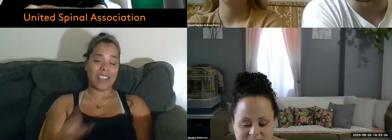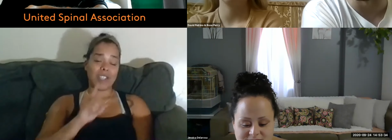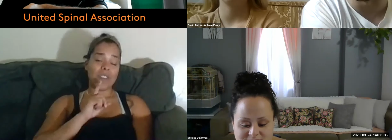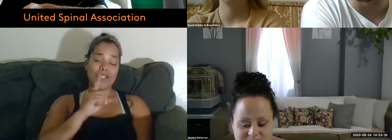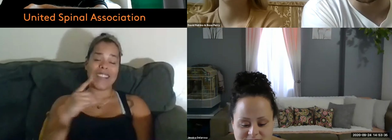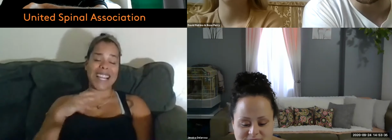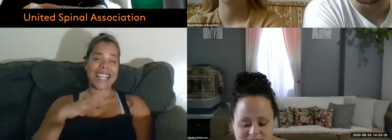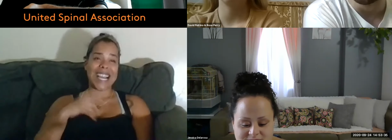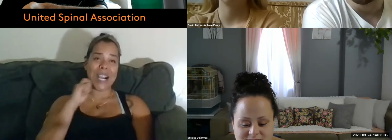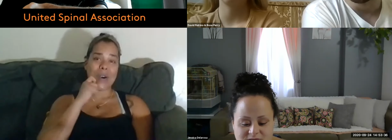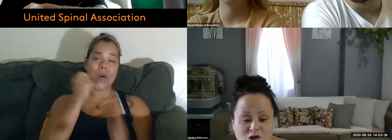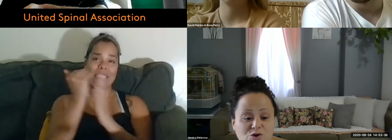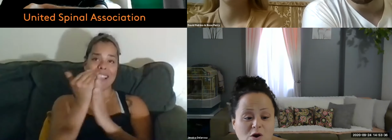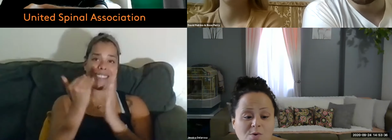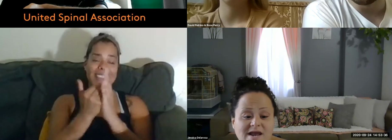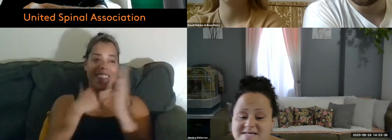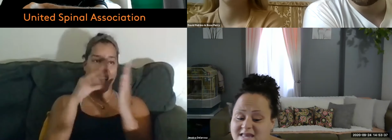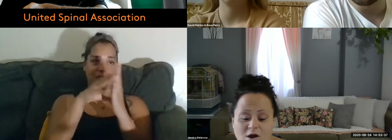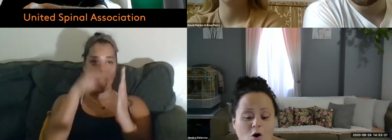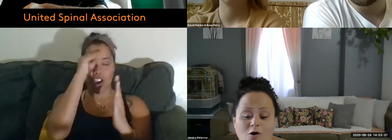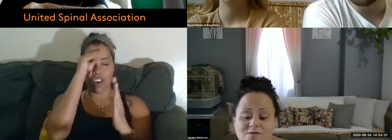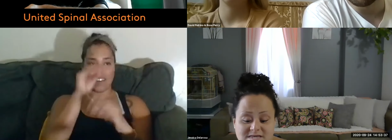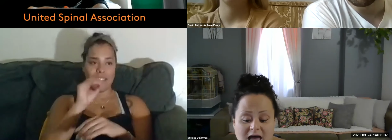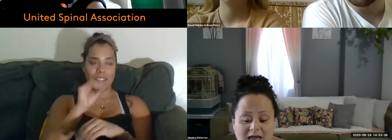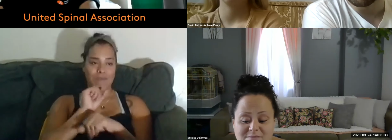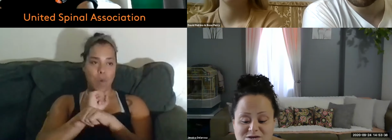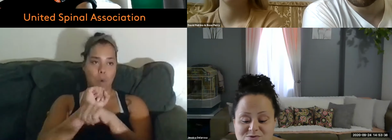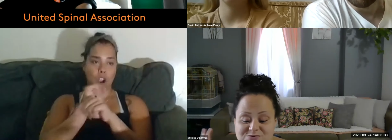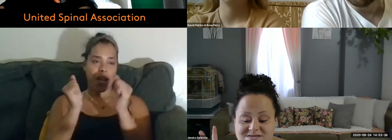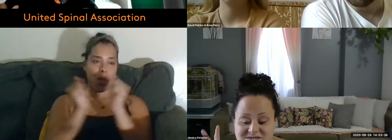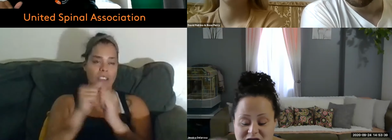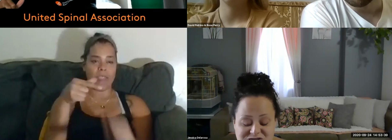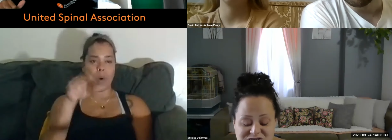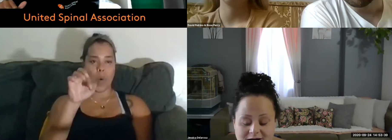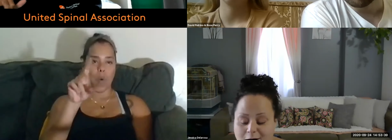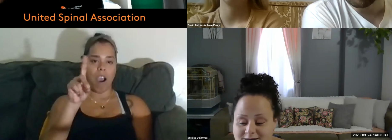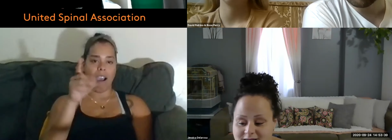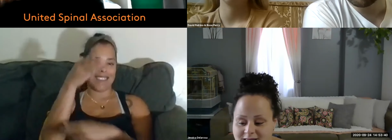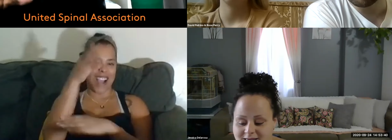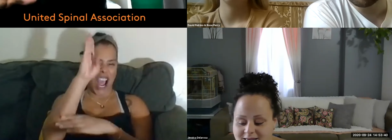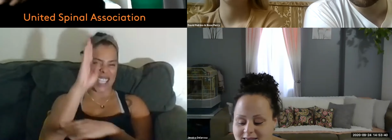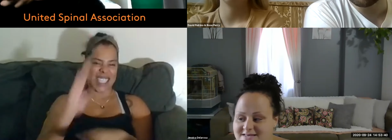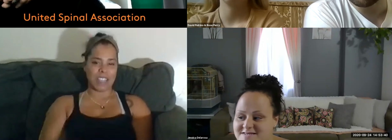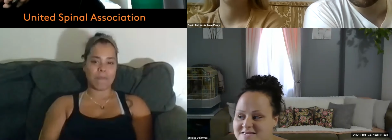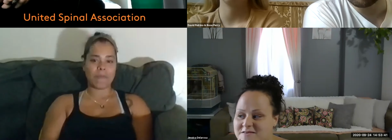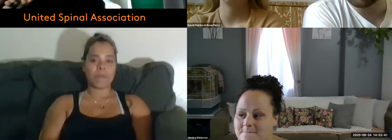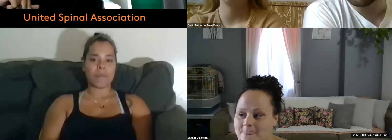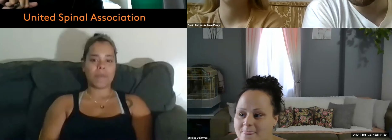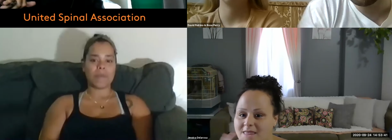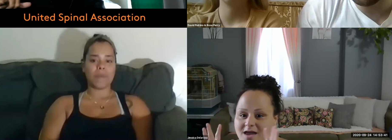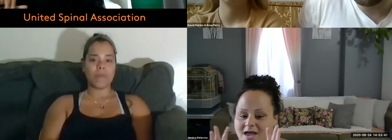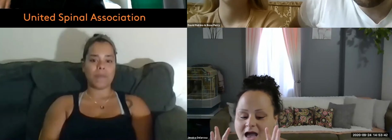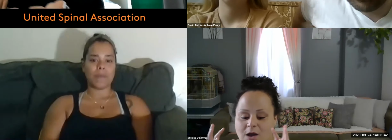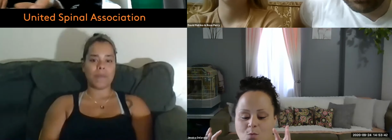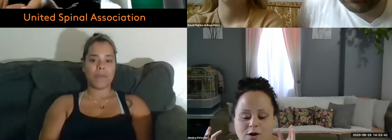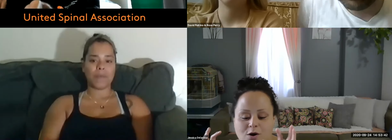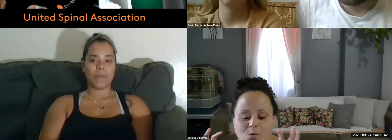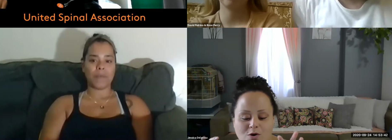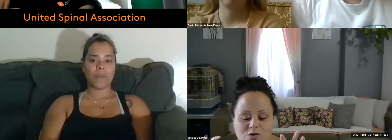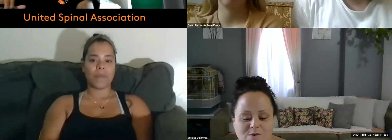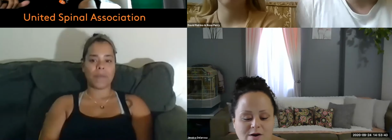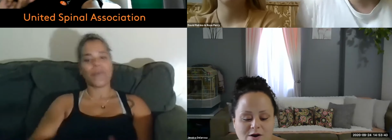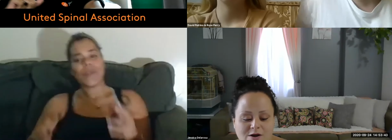from working for Quad Guards. Absolutely. You know what I say all the time, and you touched on it, is I